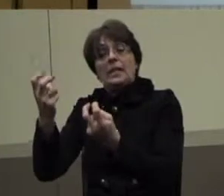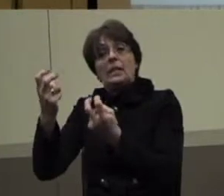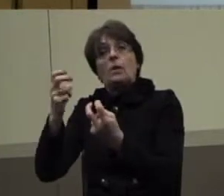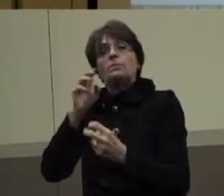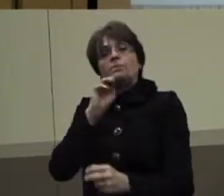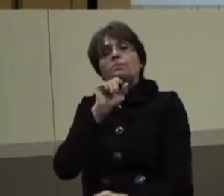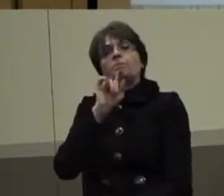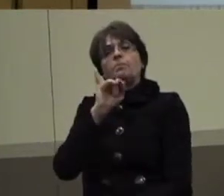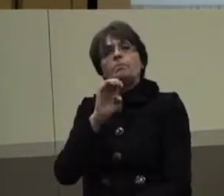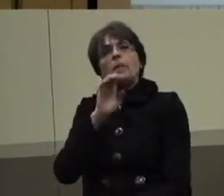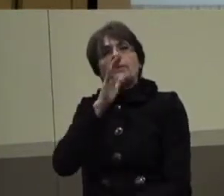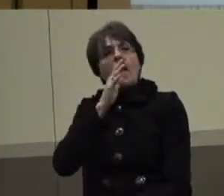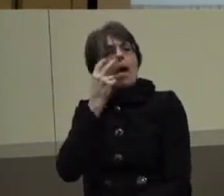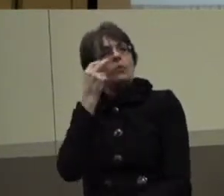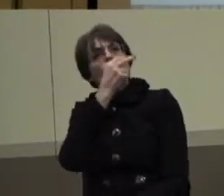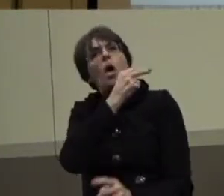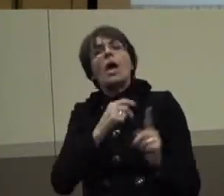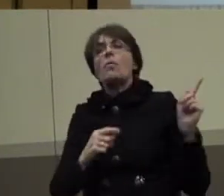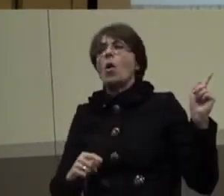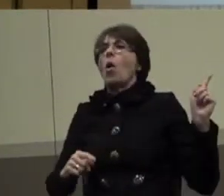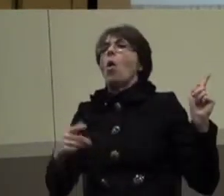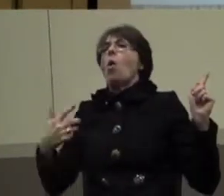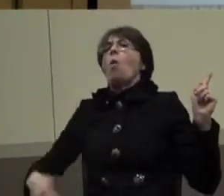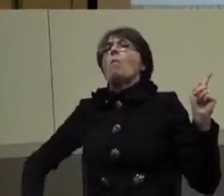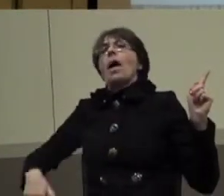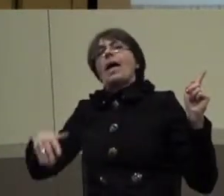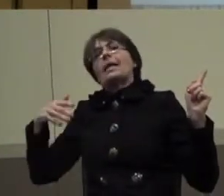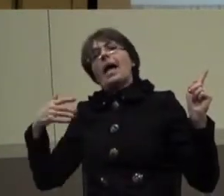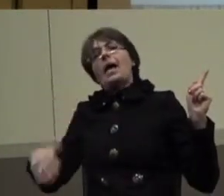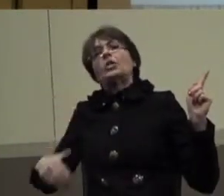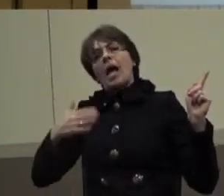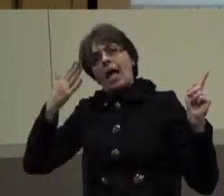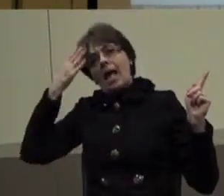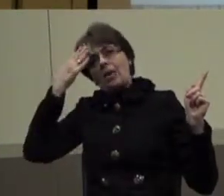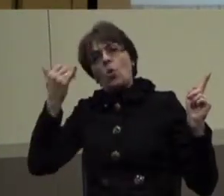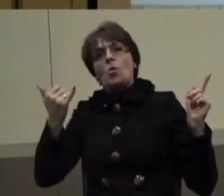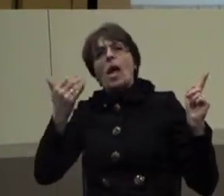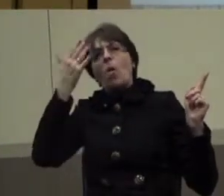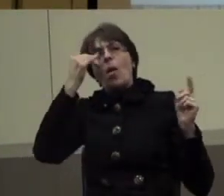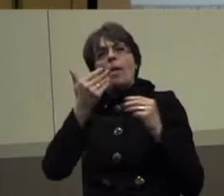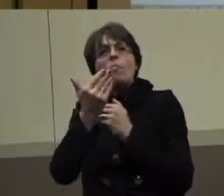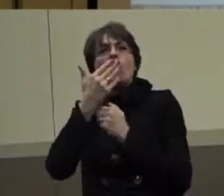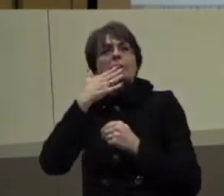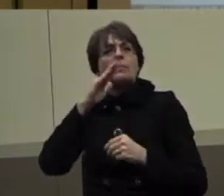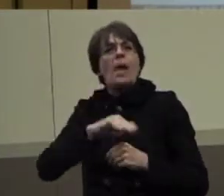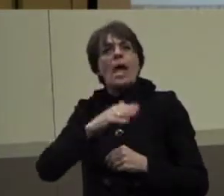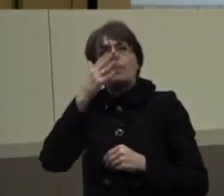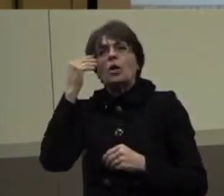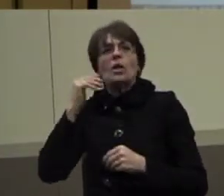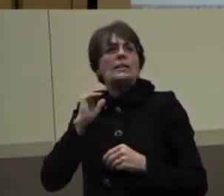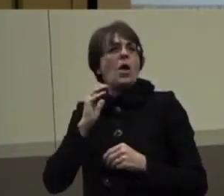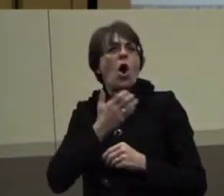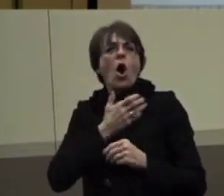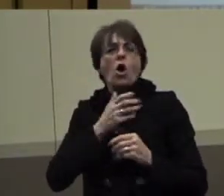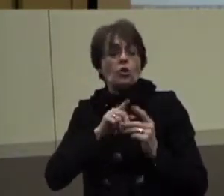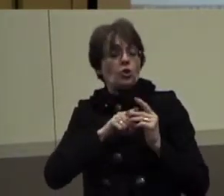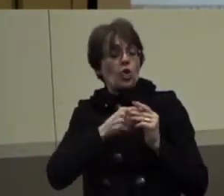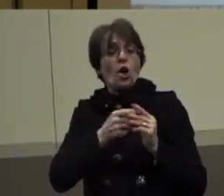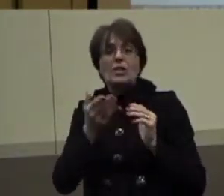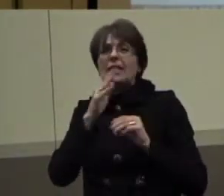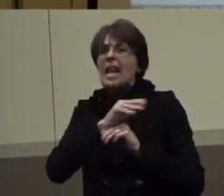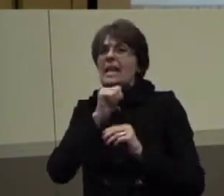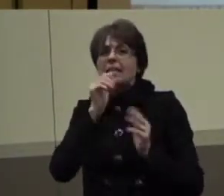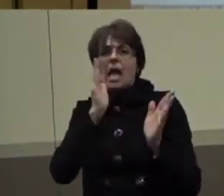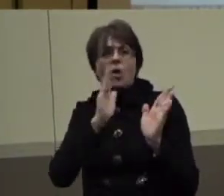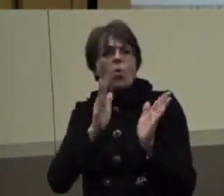saw this and she's like, oh my gosh, I know why the morning's so bad, because we have such a disorganized start to the day, and she's